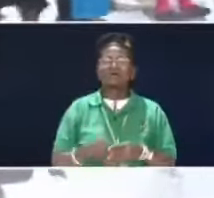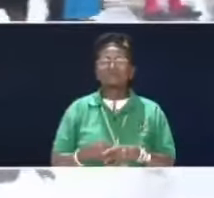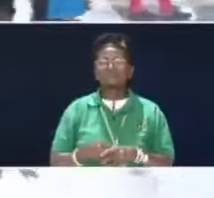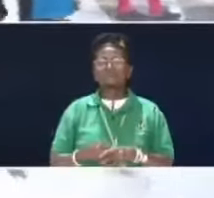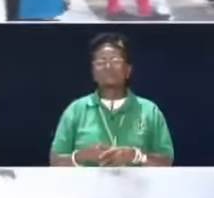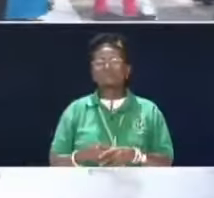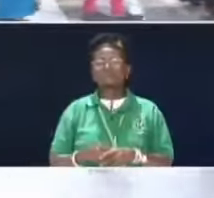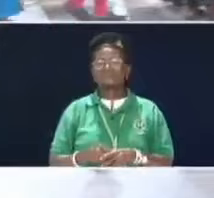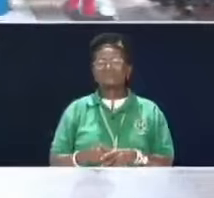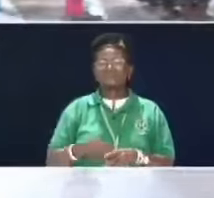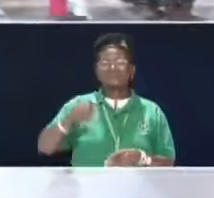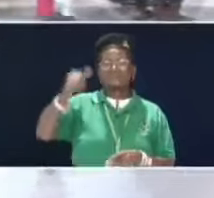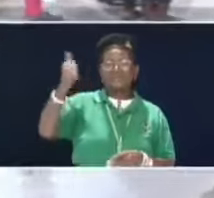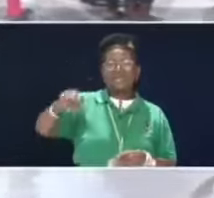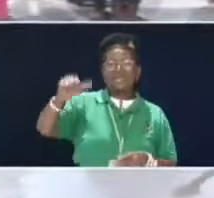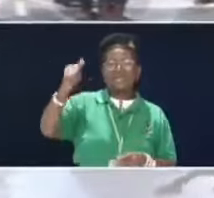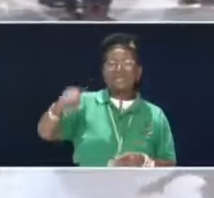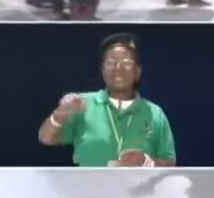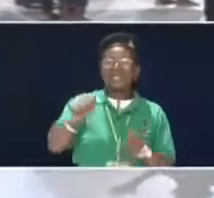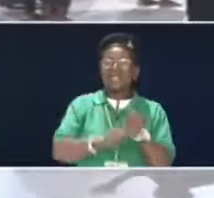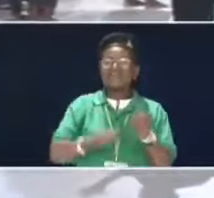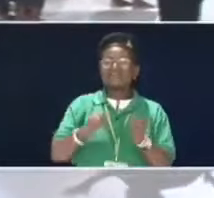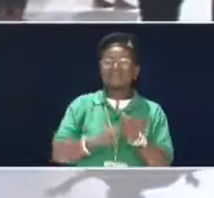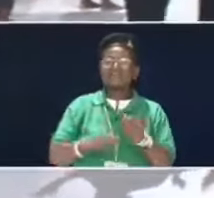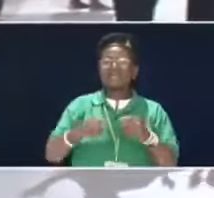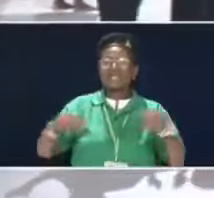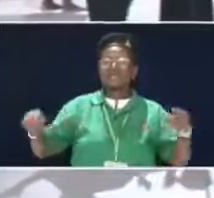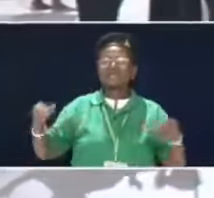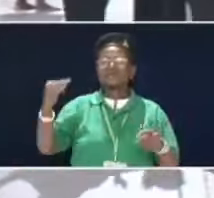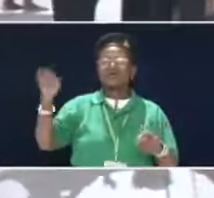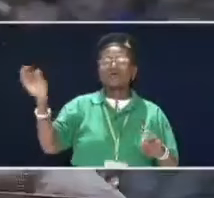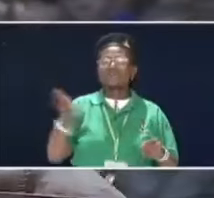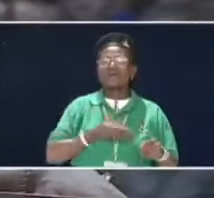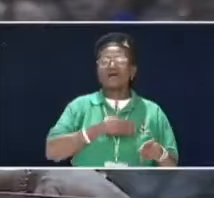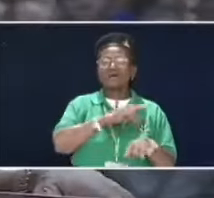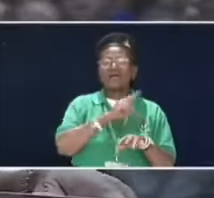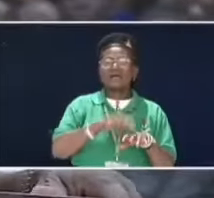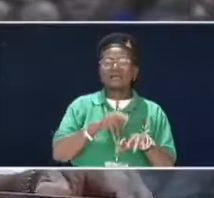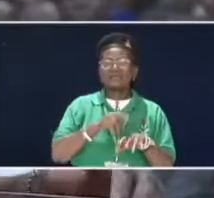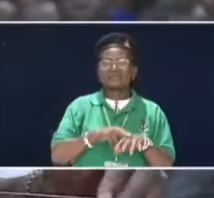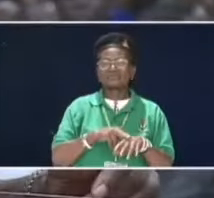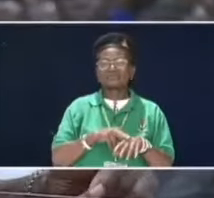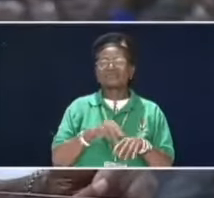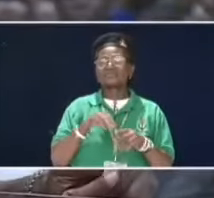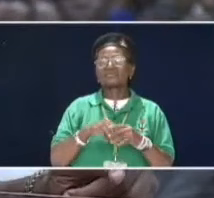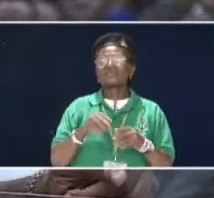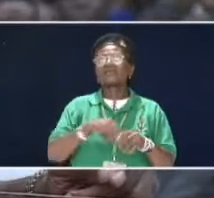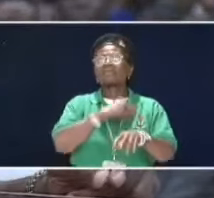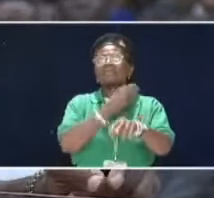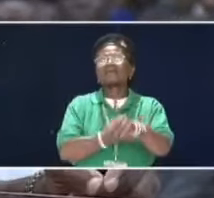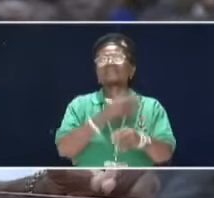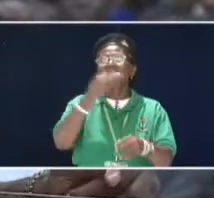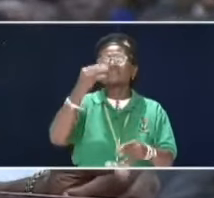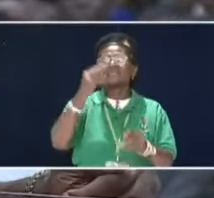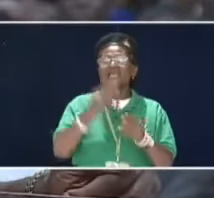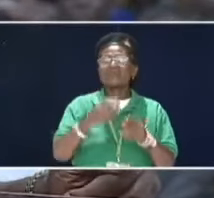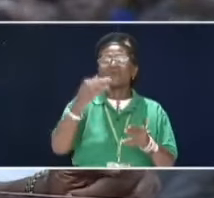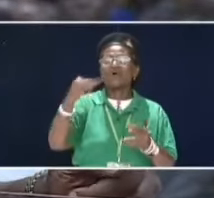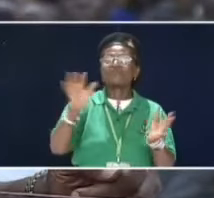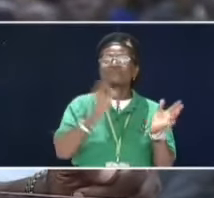And every enemy of our nations, in the mighty name of Jesus